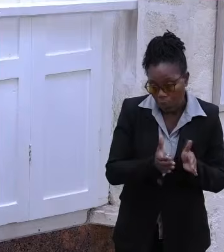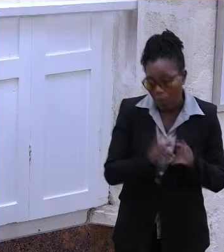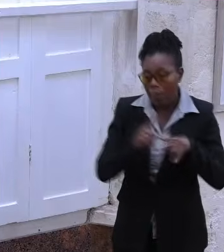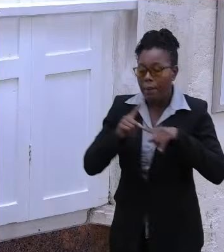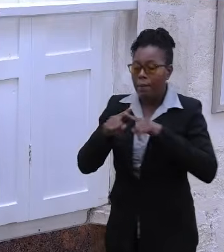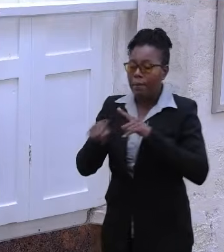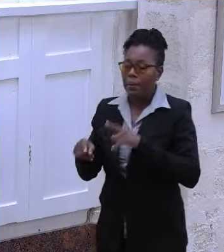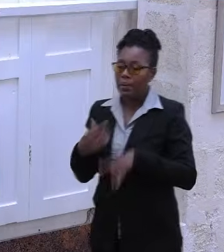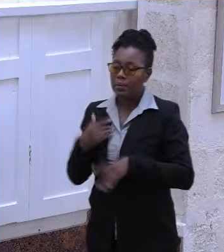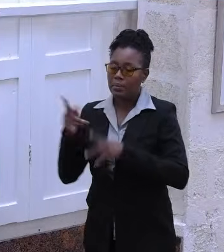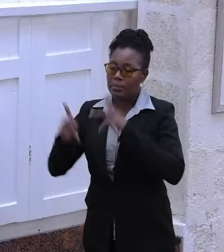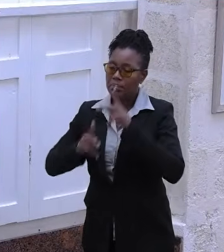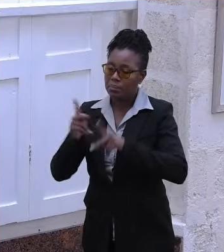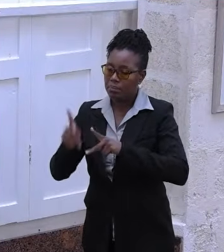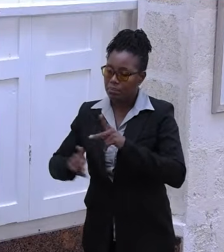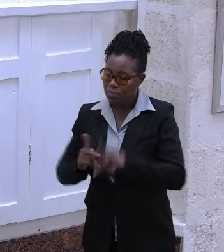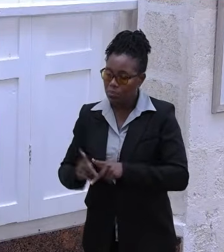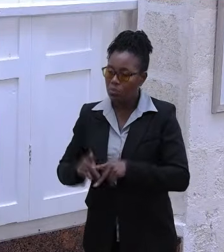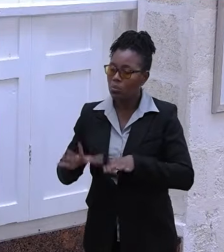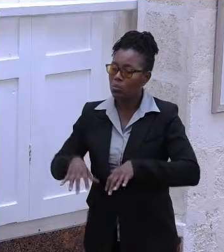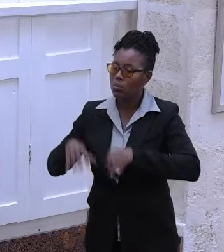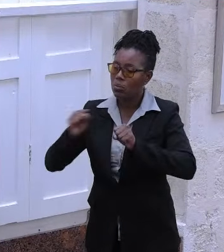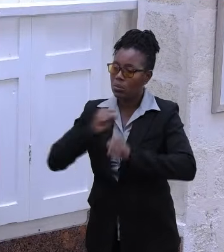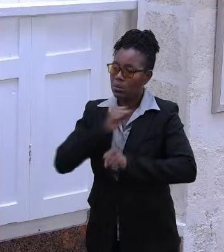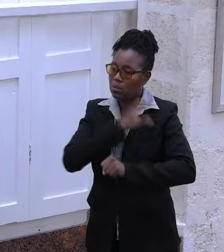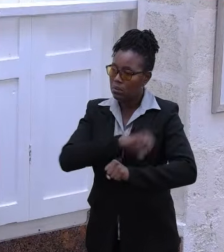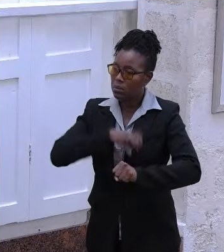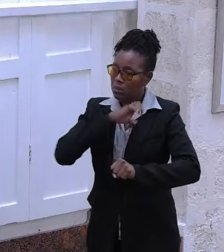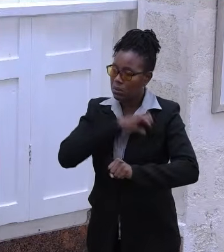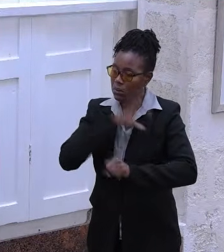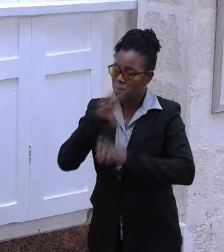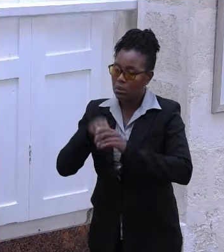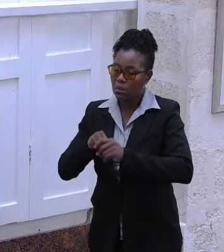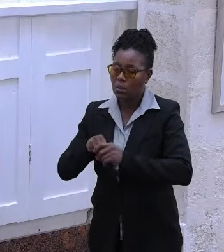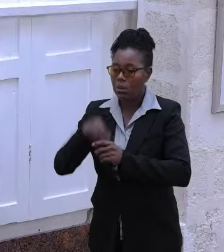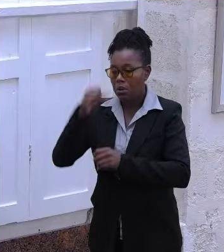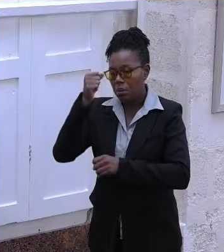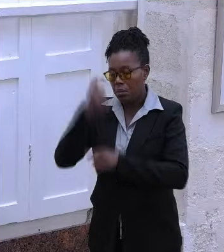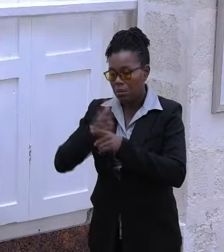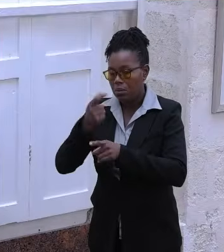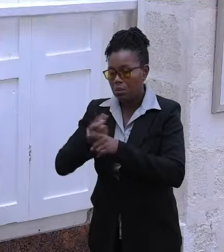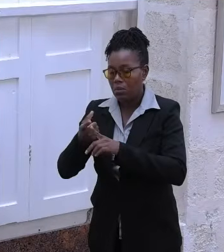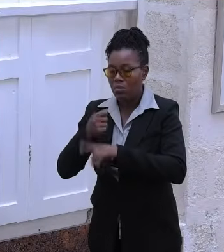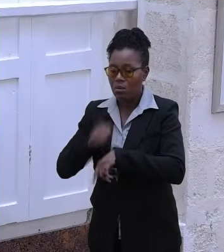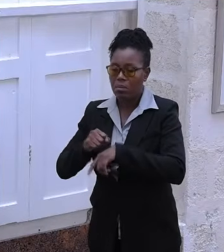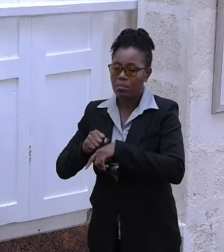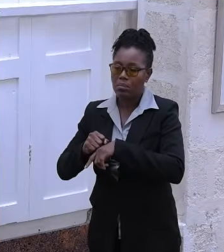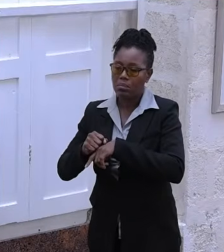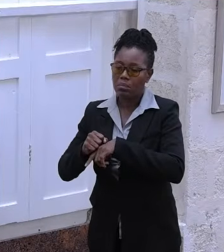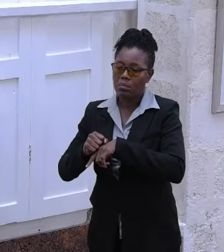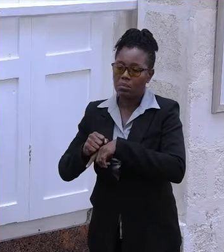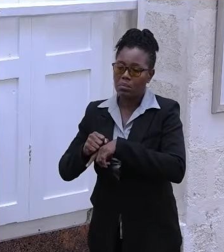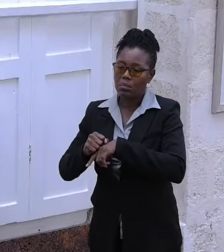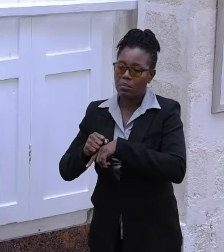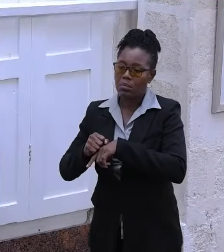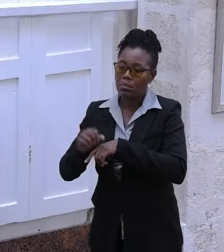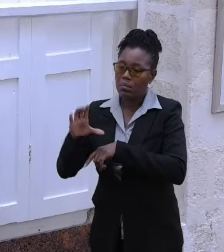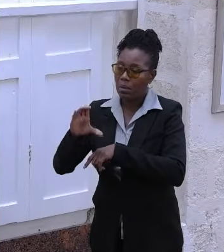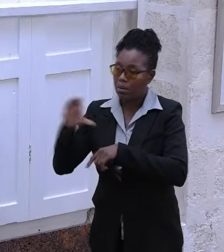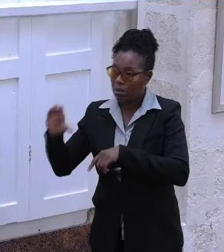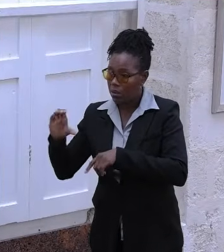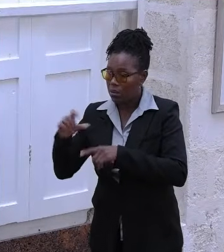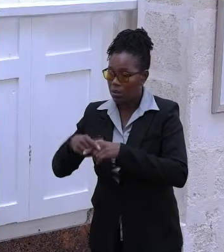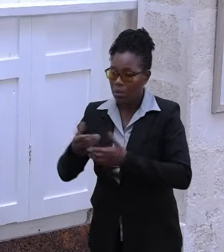the persons who have attained citizenship in our CARICOM, brothers and sisters, through CBI, should not be afforded